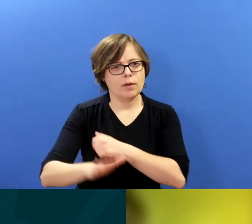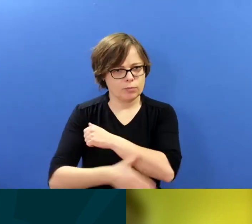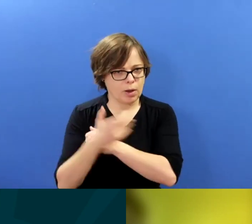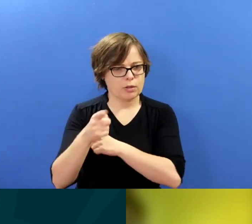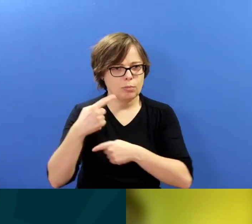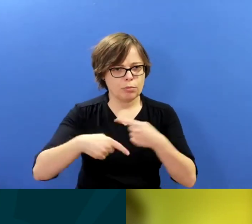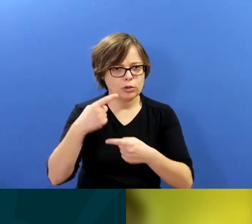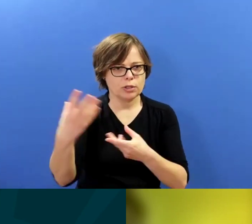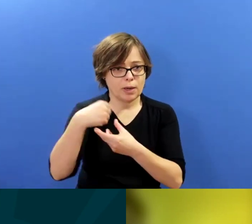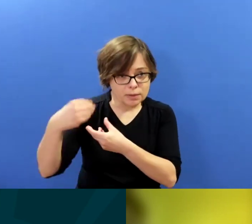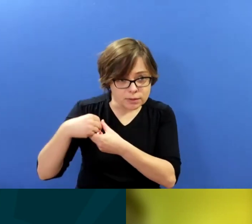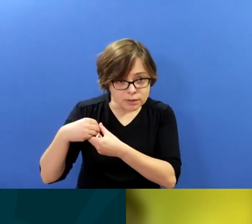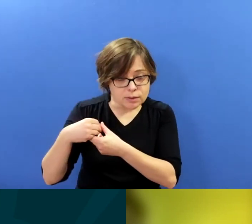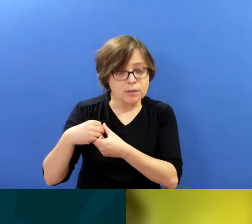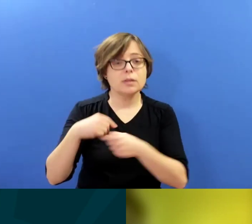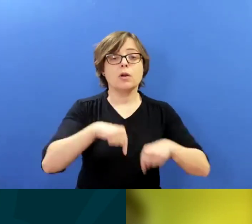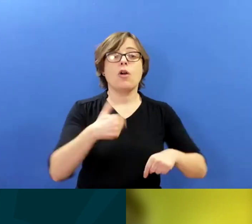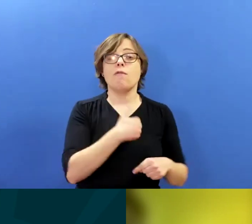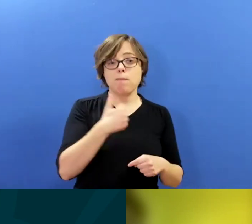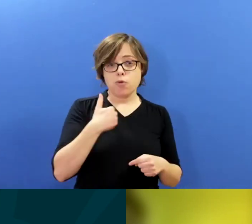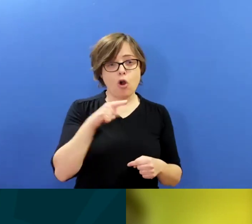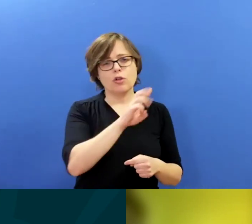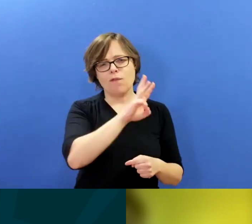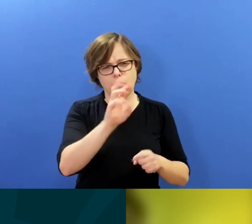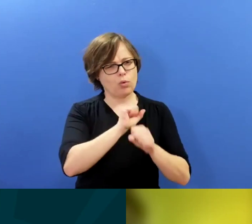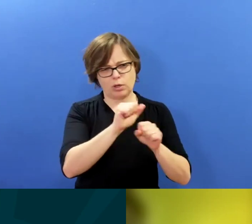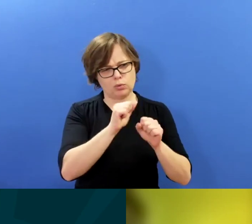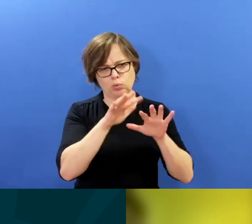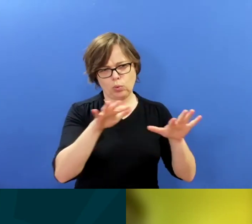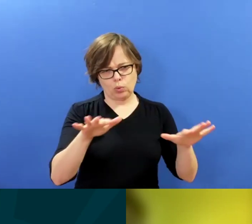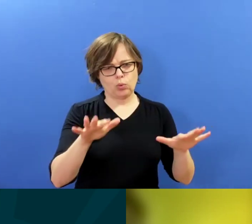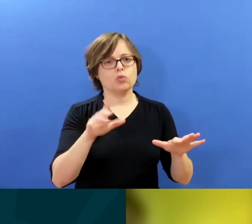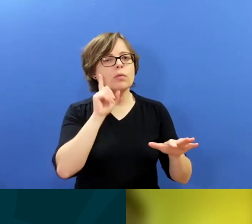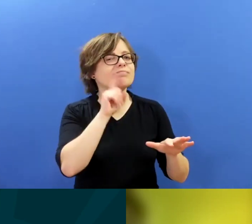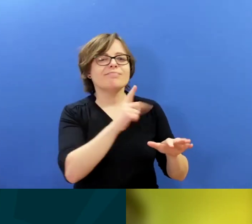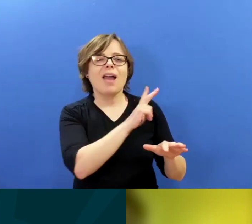the platform that supports participatory